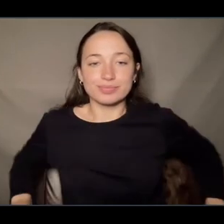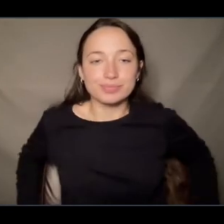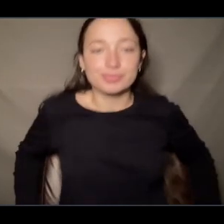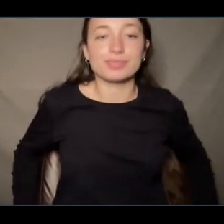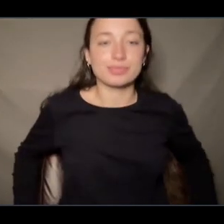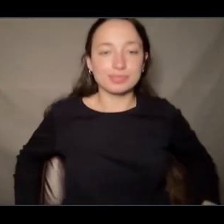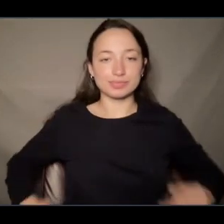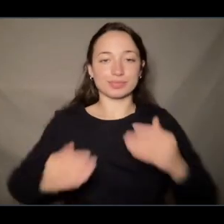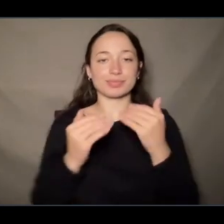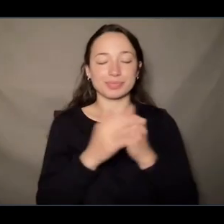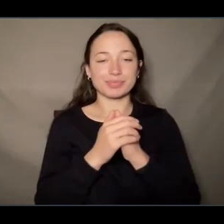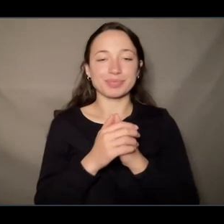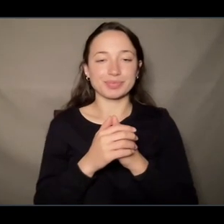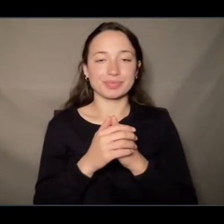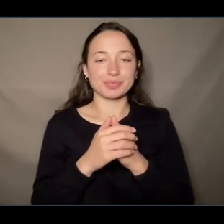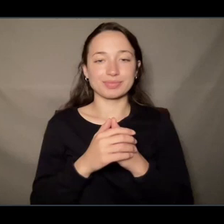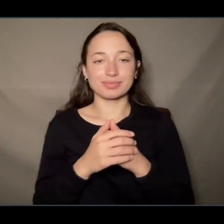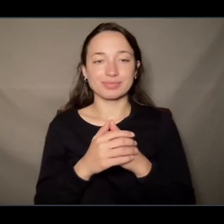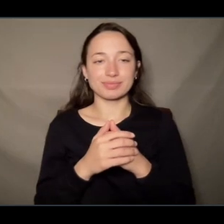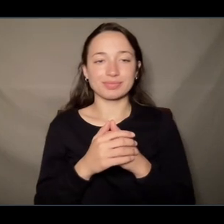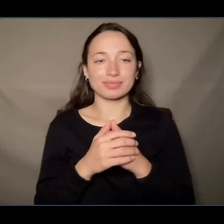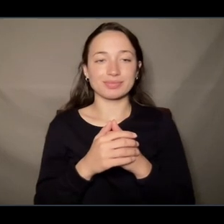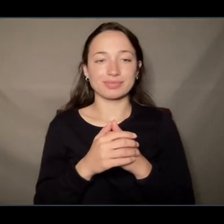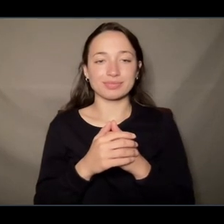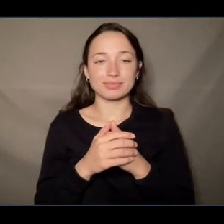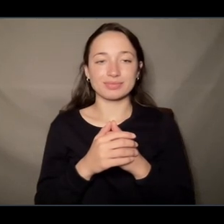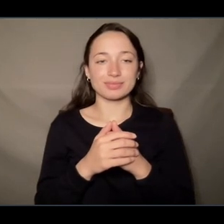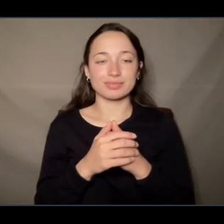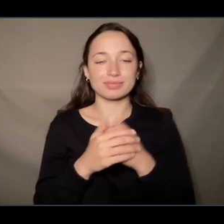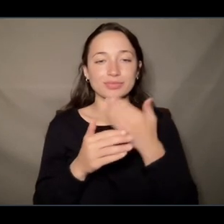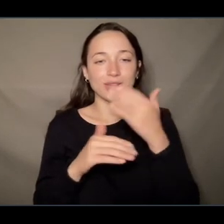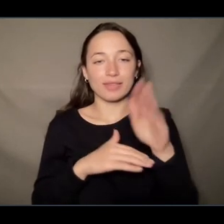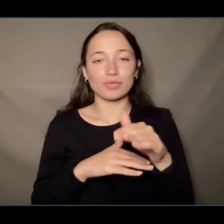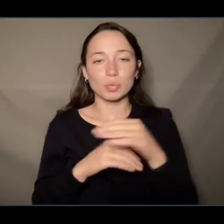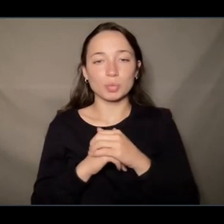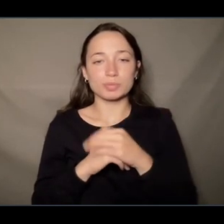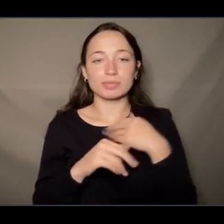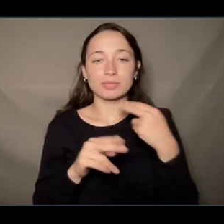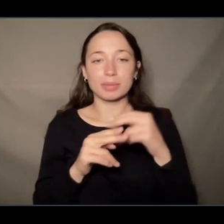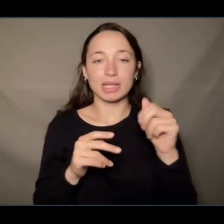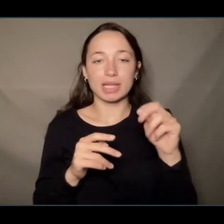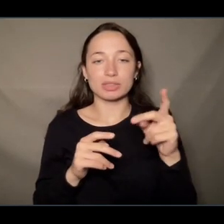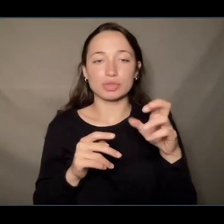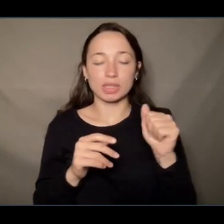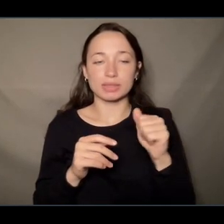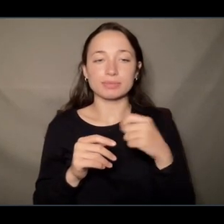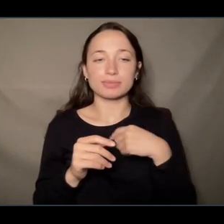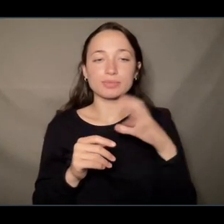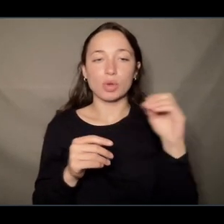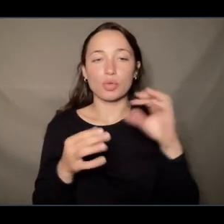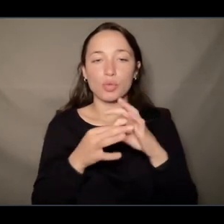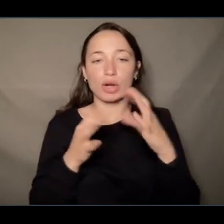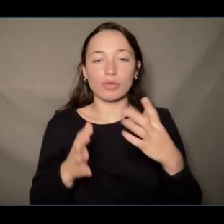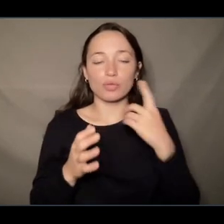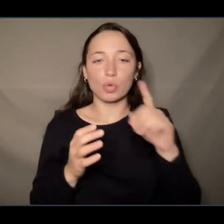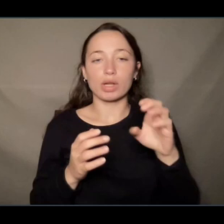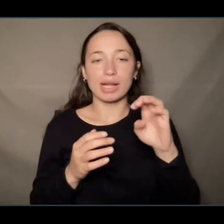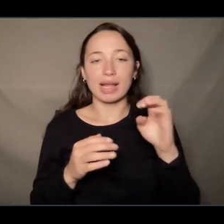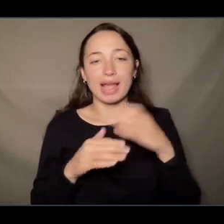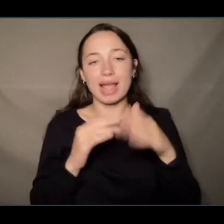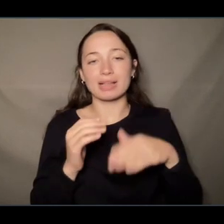Andrea. Please go, Andrea. Good afternoon. So my name is Andrea. I am